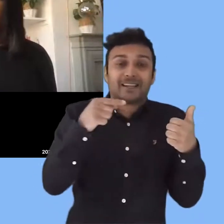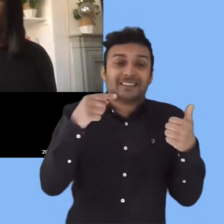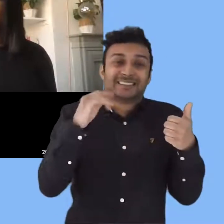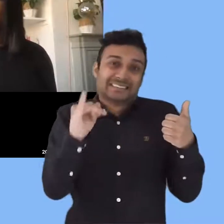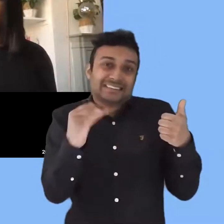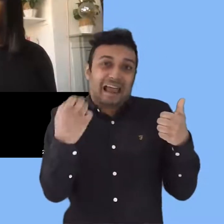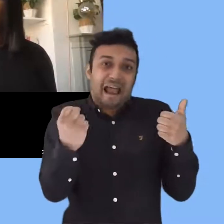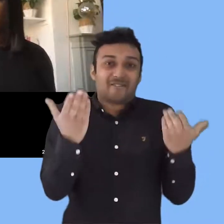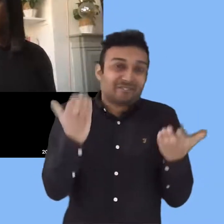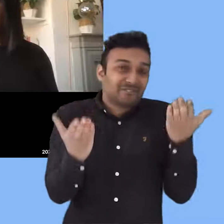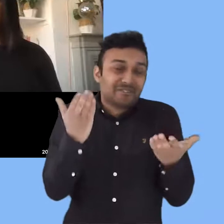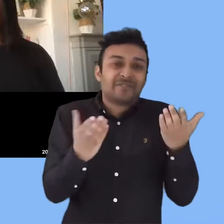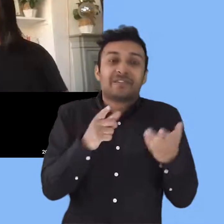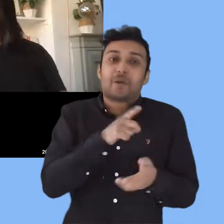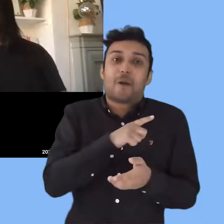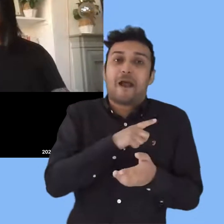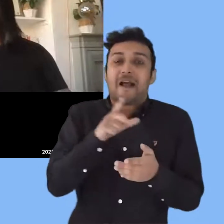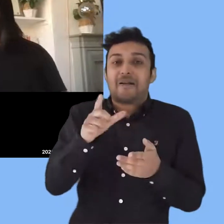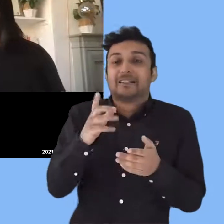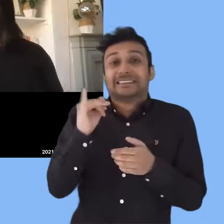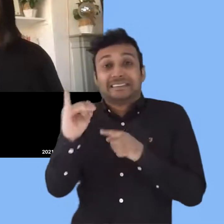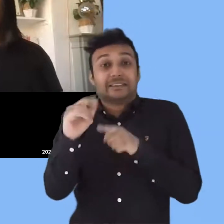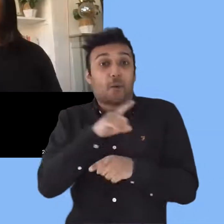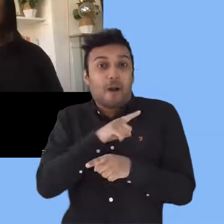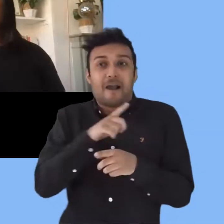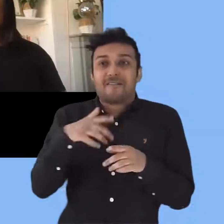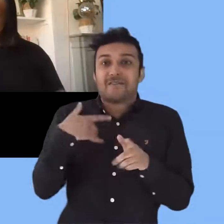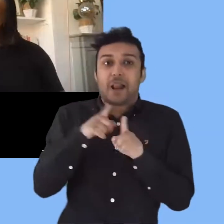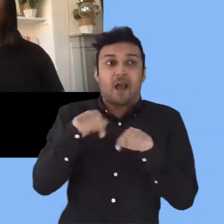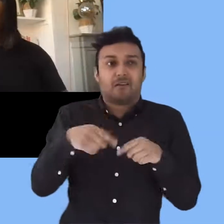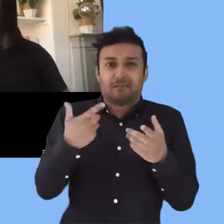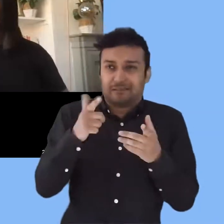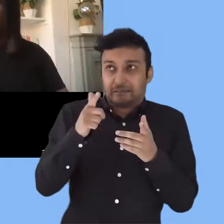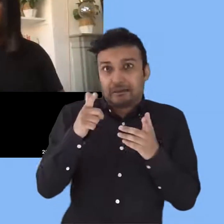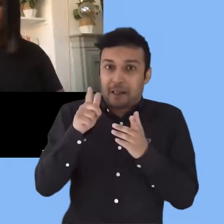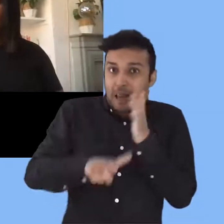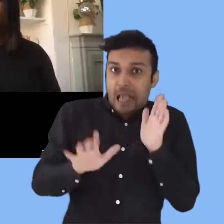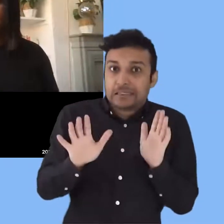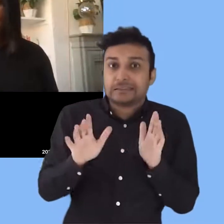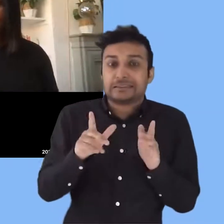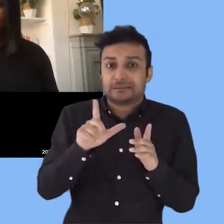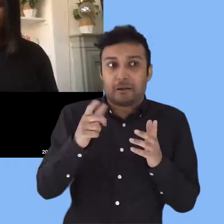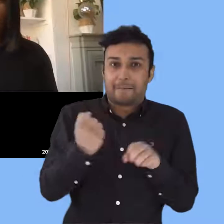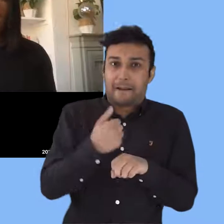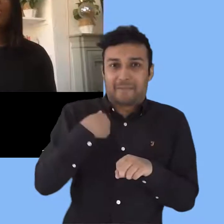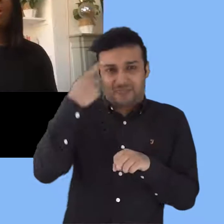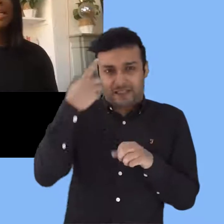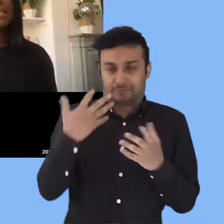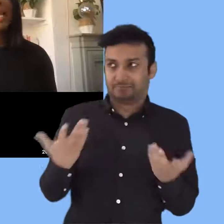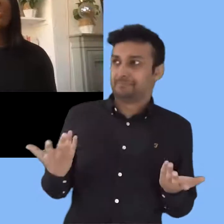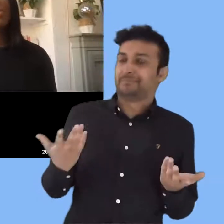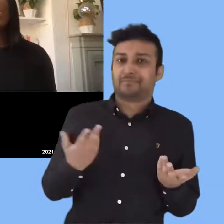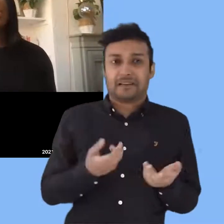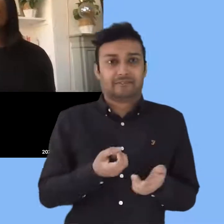almost feel like it's not too little too late, but you do feel like, wow, why has this happened now? And you